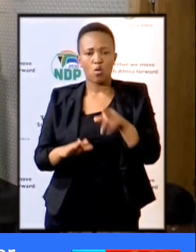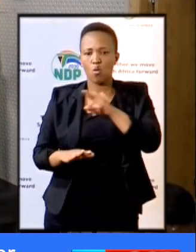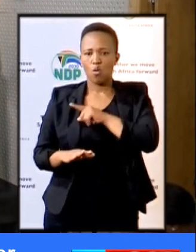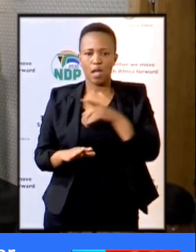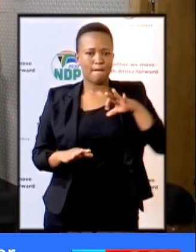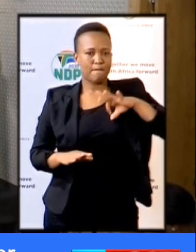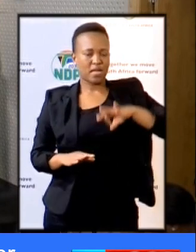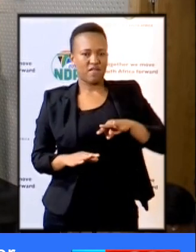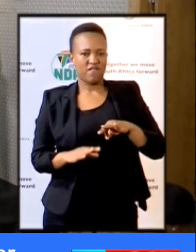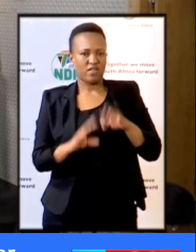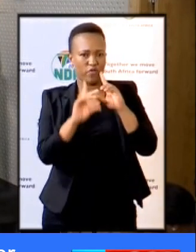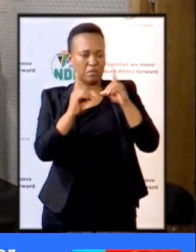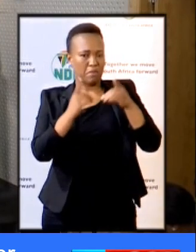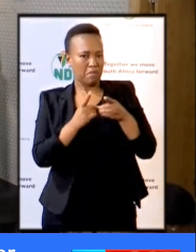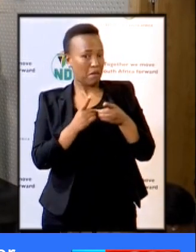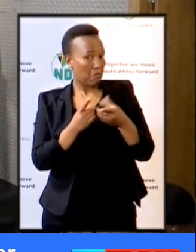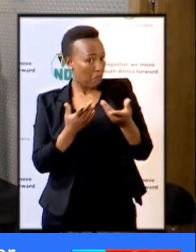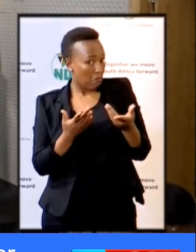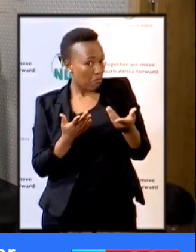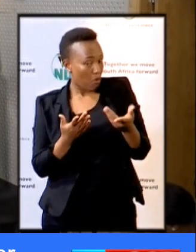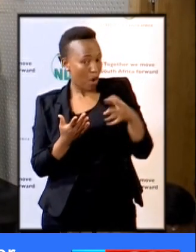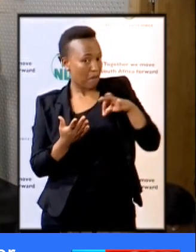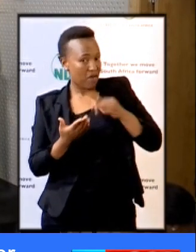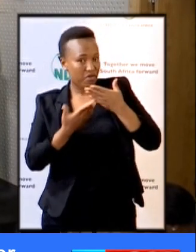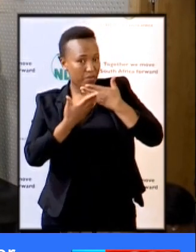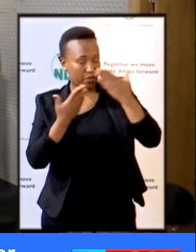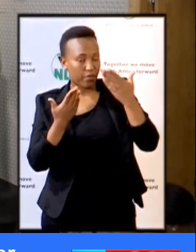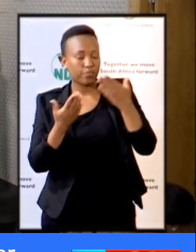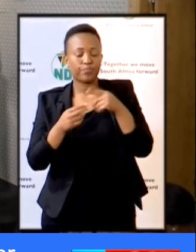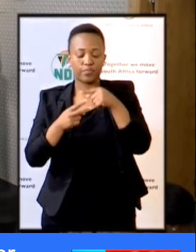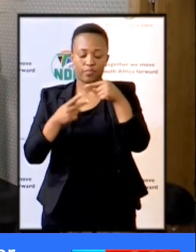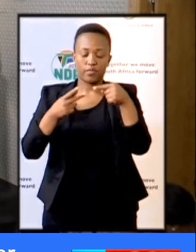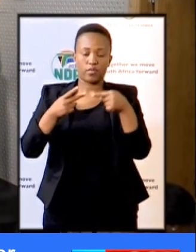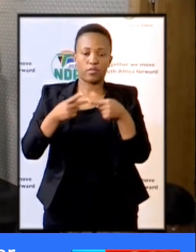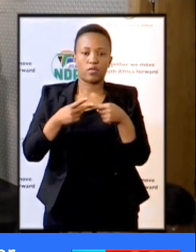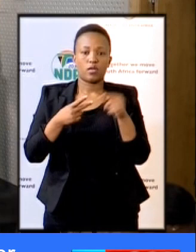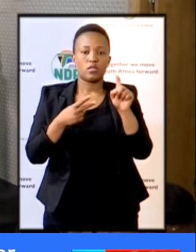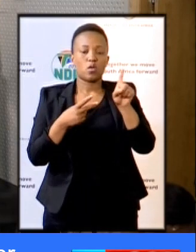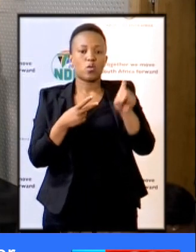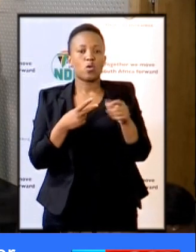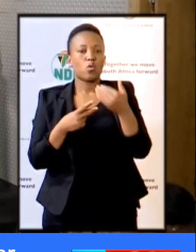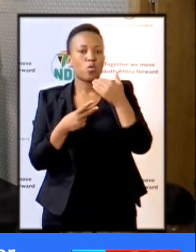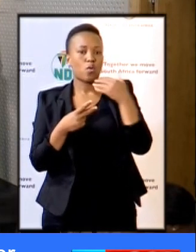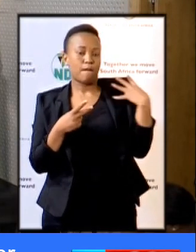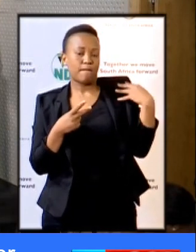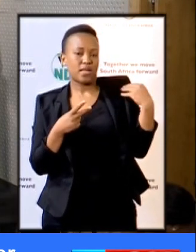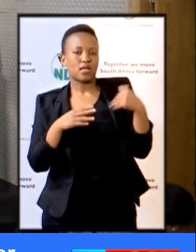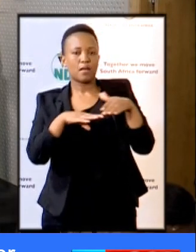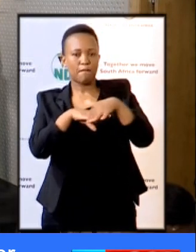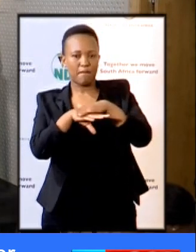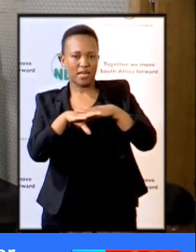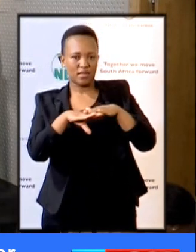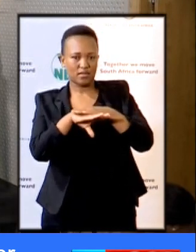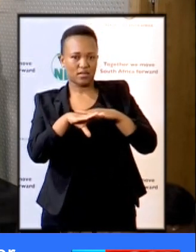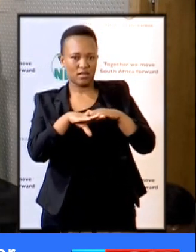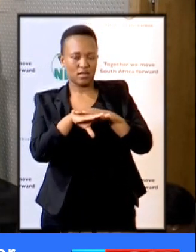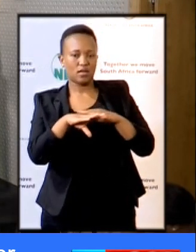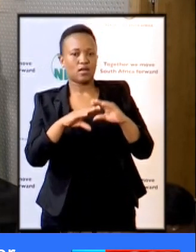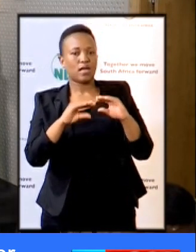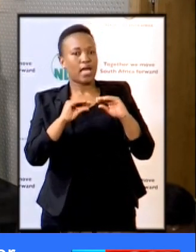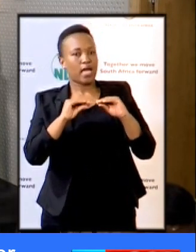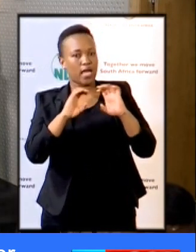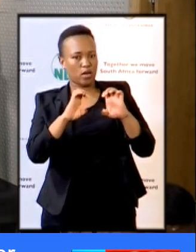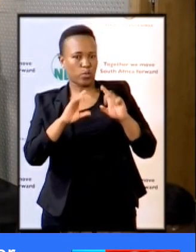from the department. The next question is also directed to the Minister of Basic Education.